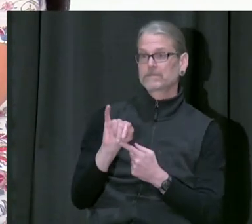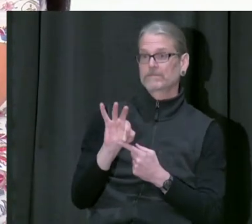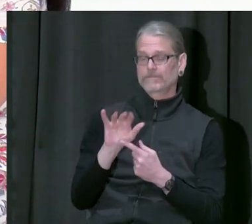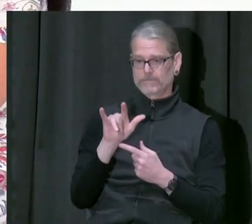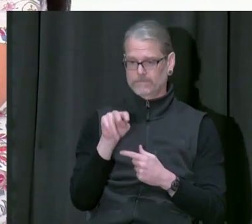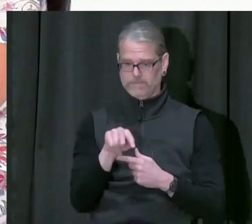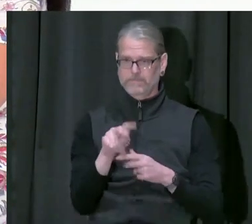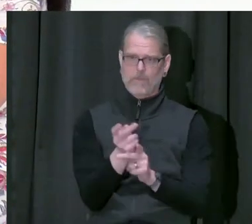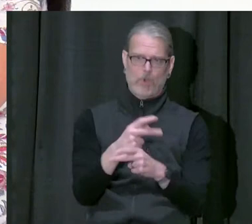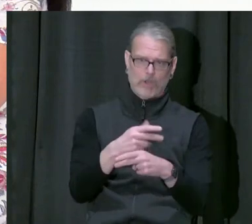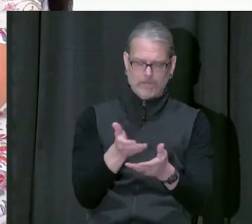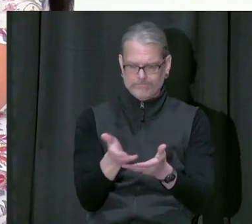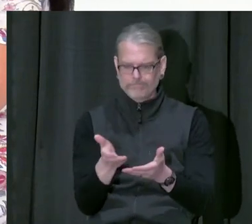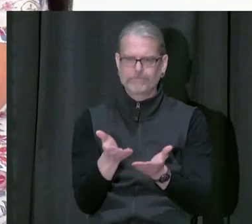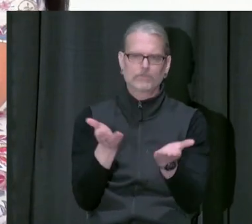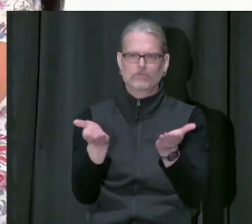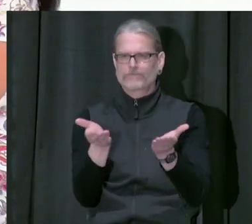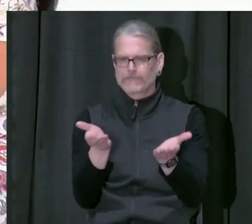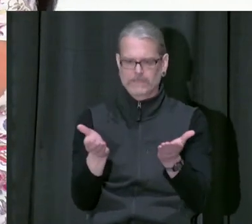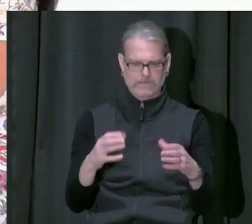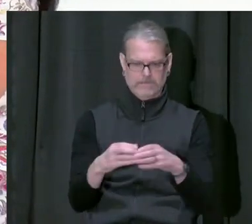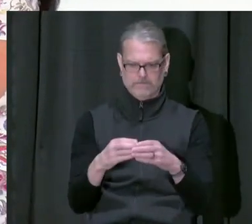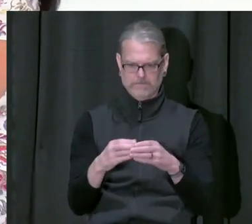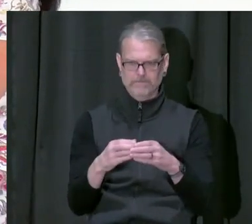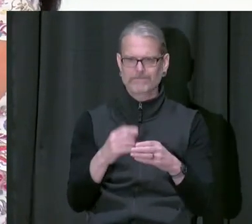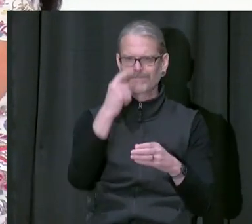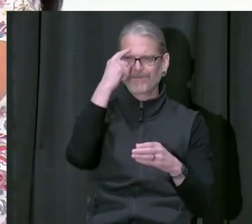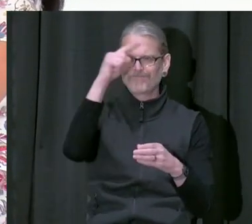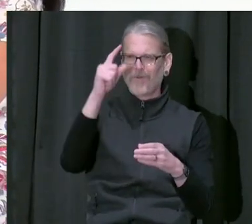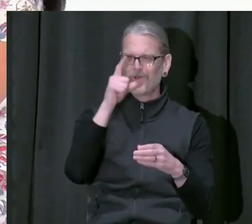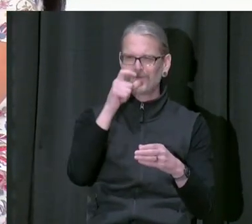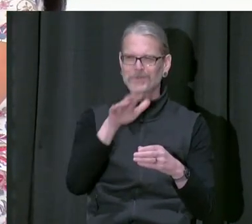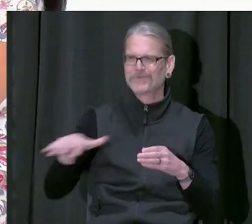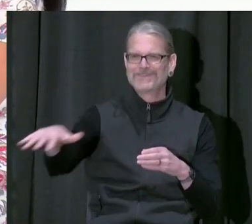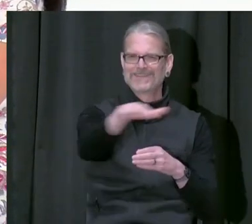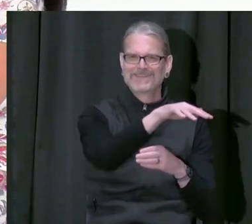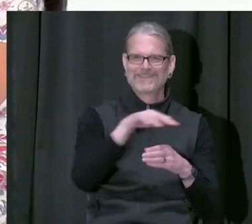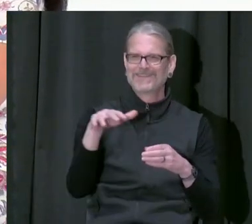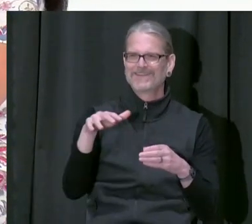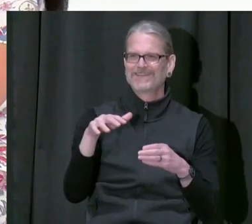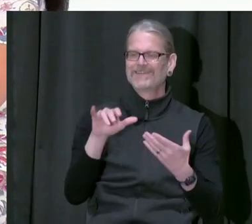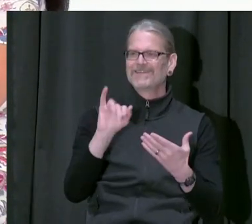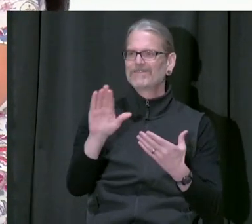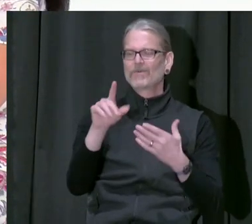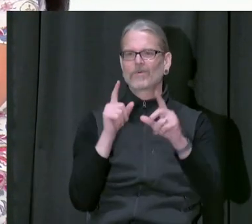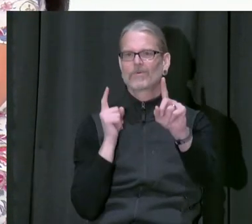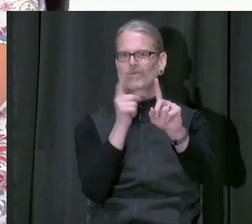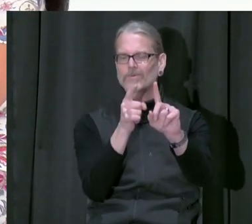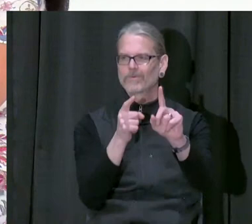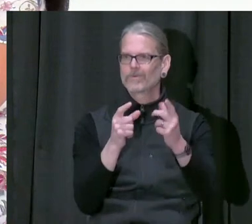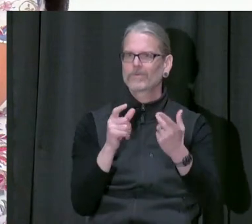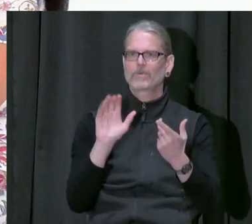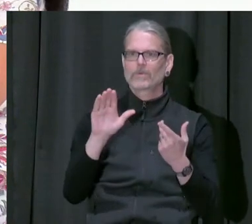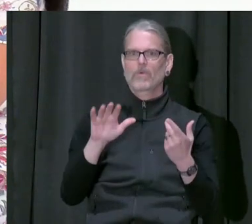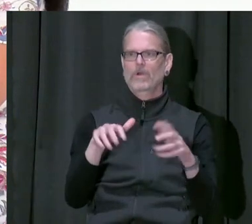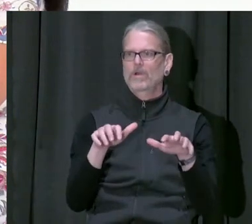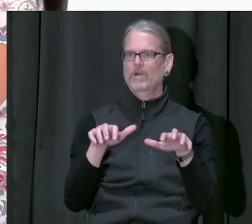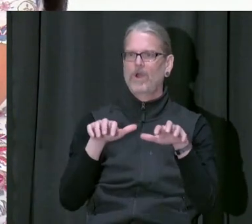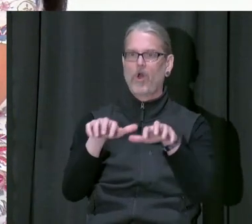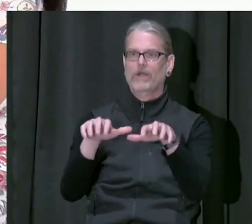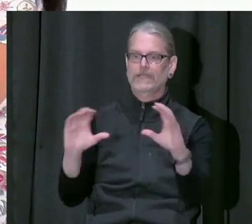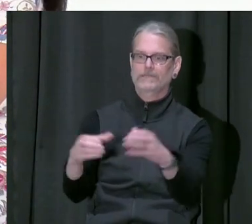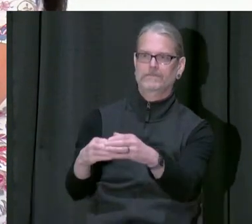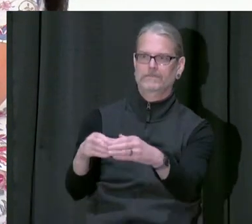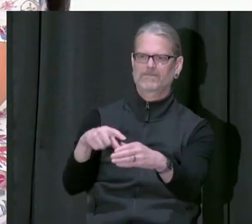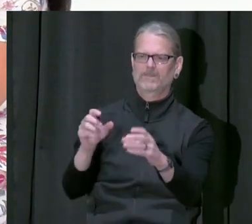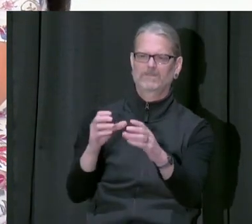your product, you look at your services, who are you selling to? If your only objective or, you know, your audience that you have or your